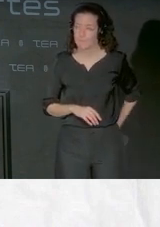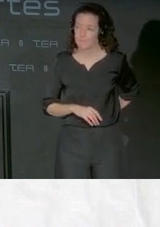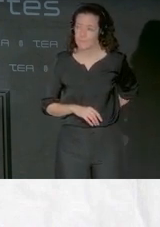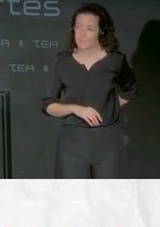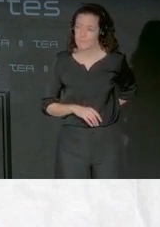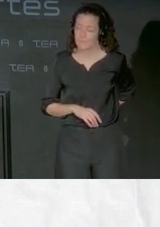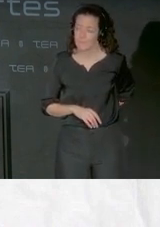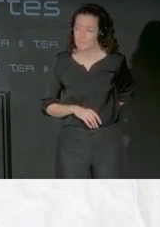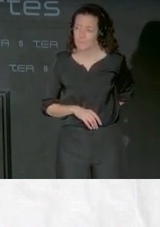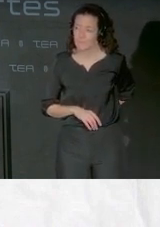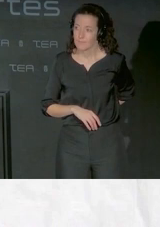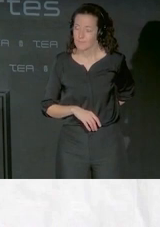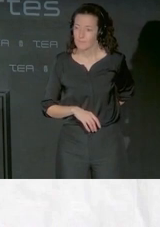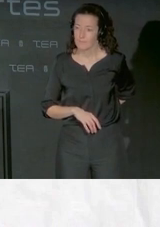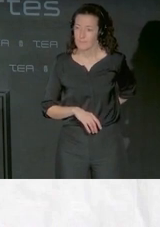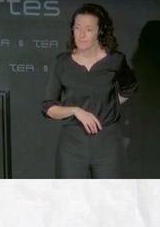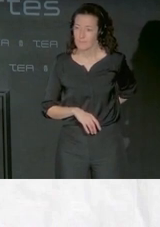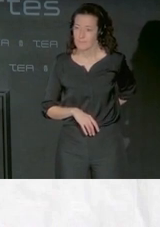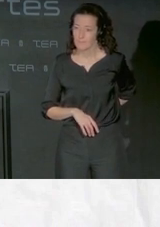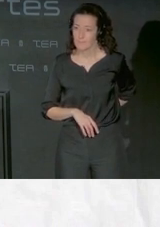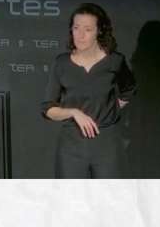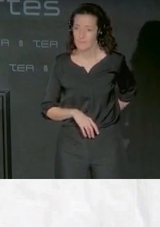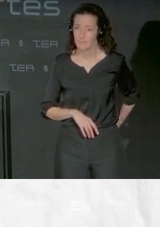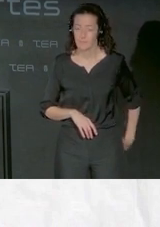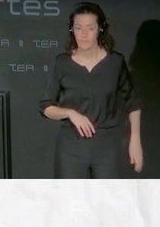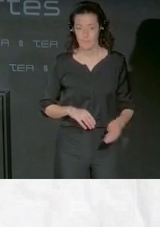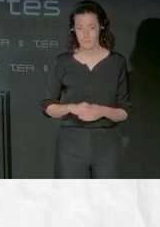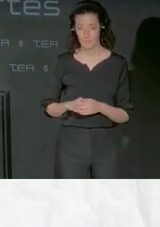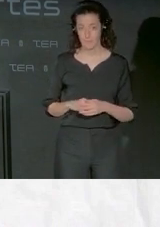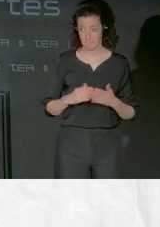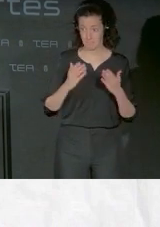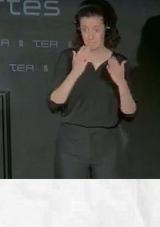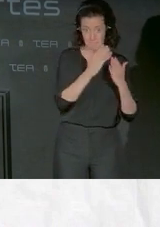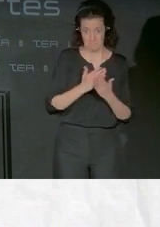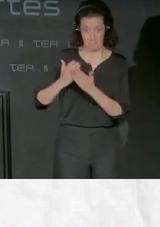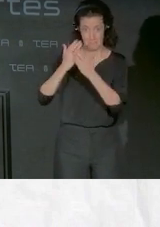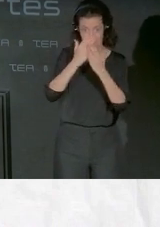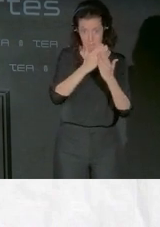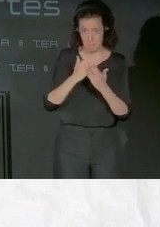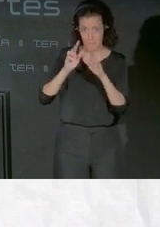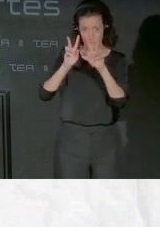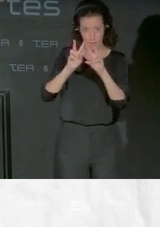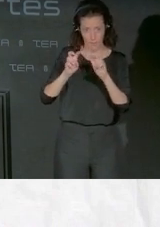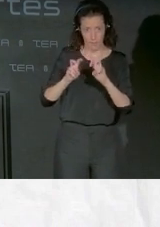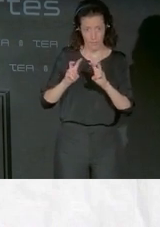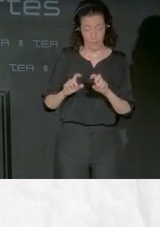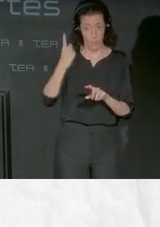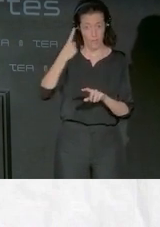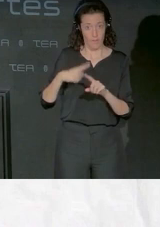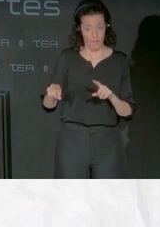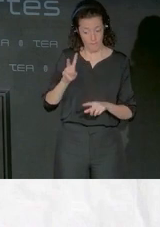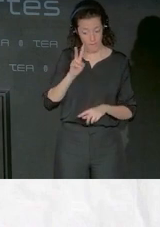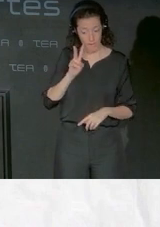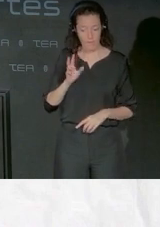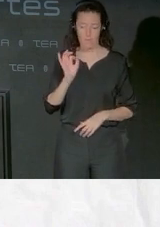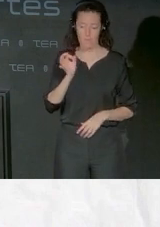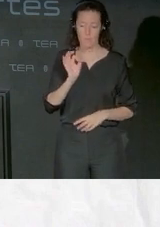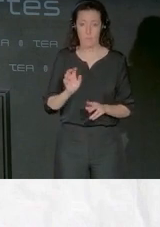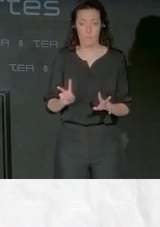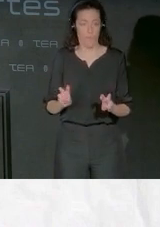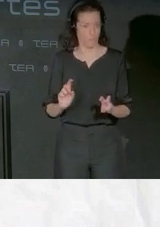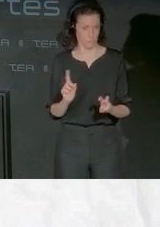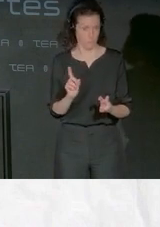the COVID-19 pandemic and the various lockdowns, is how online communities gather around games, and that has